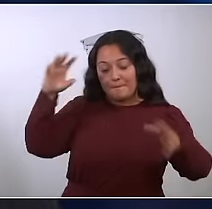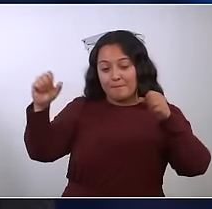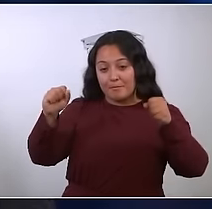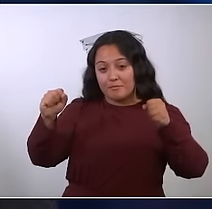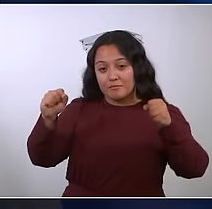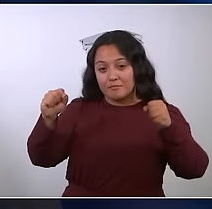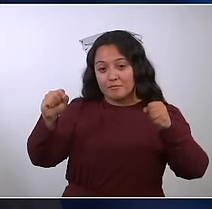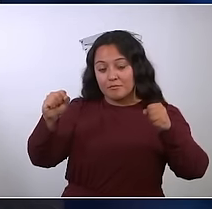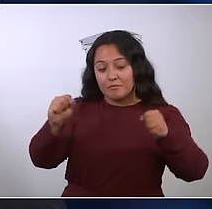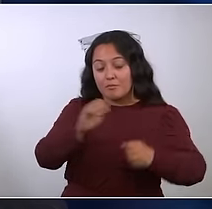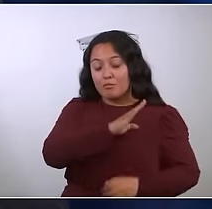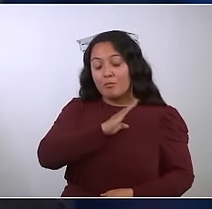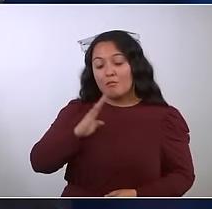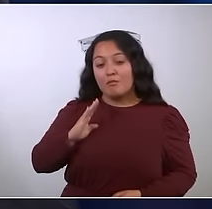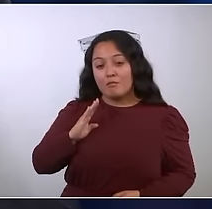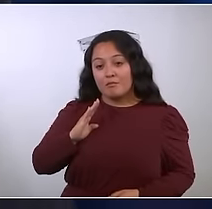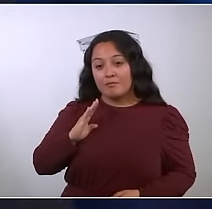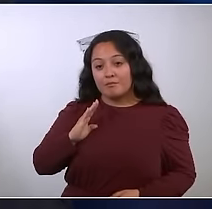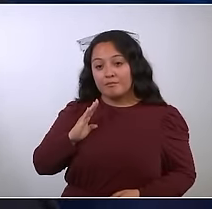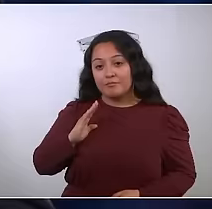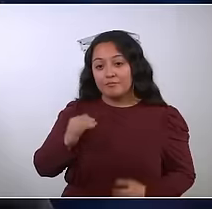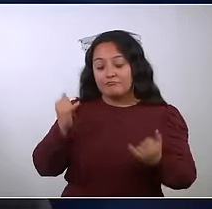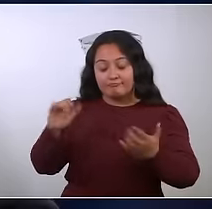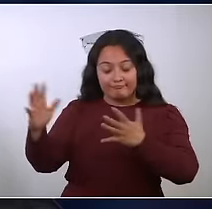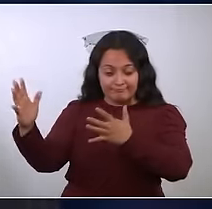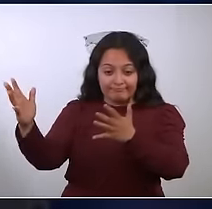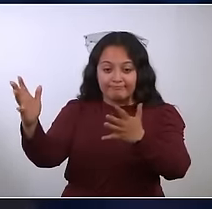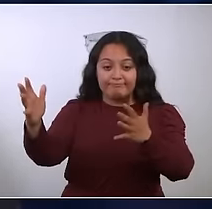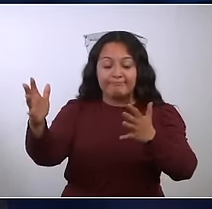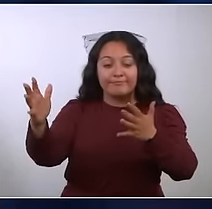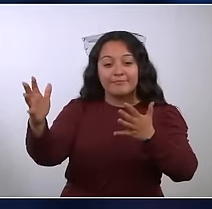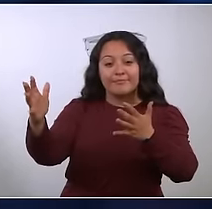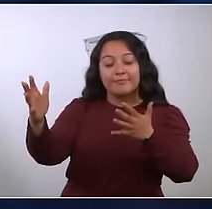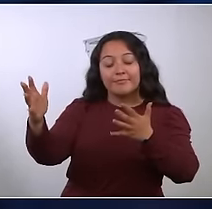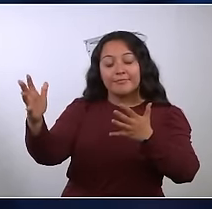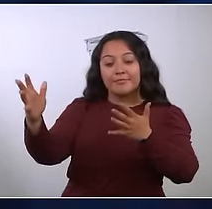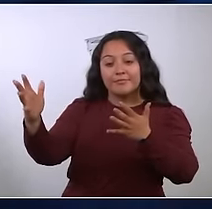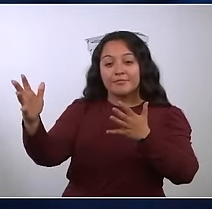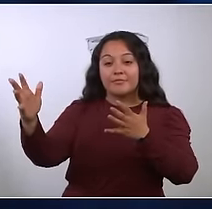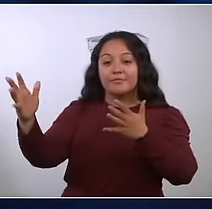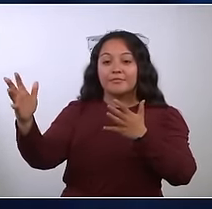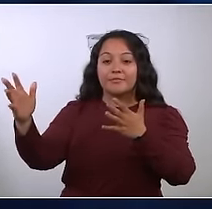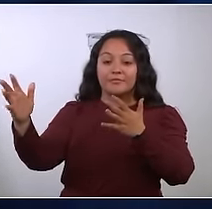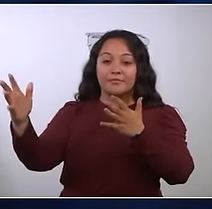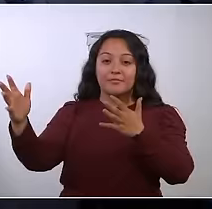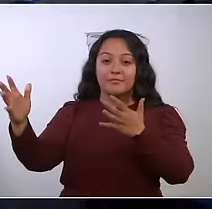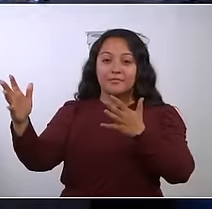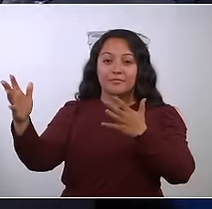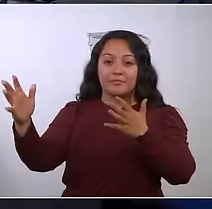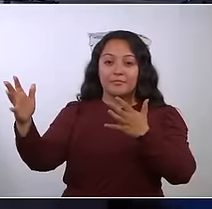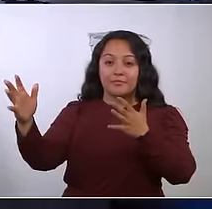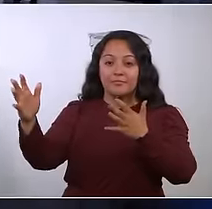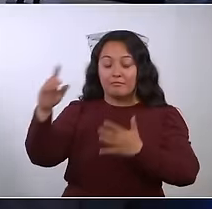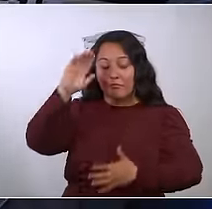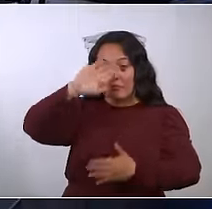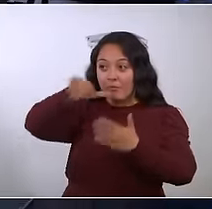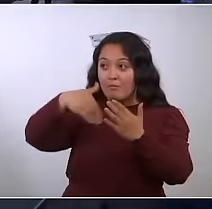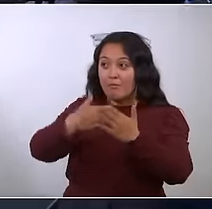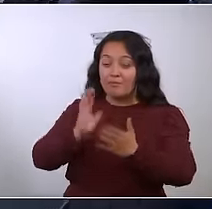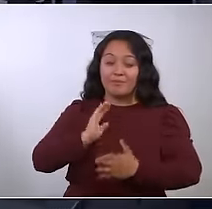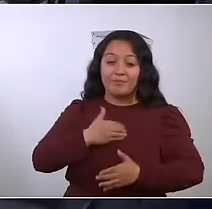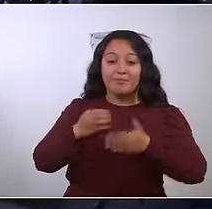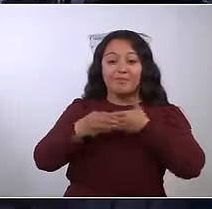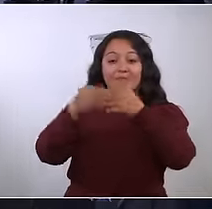mesa directiva. The general board. ¿Por qué no damos un fuerte aplauso en esta hora? Let us give a round of applause. Por nuestros líderes. For our